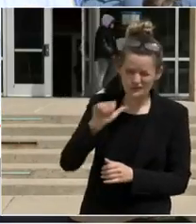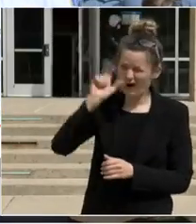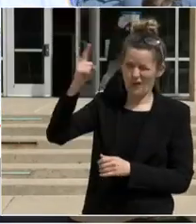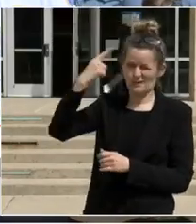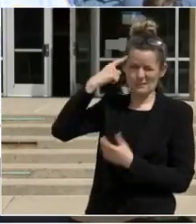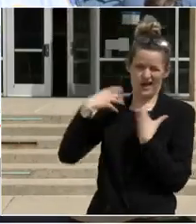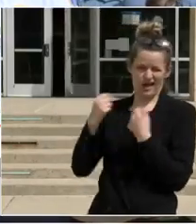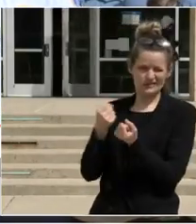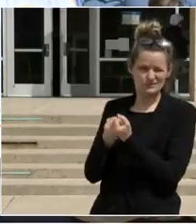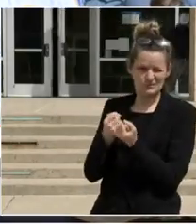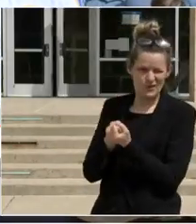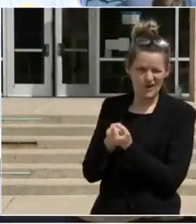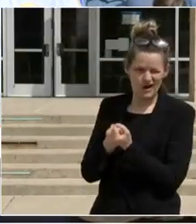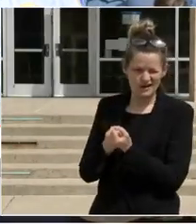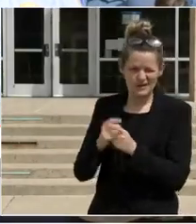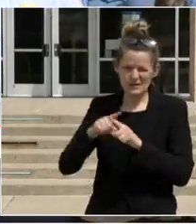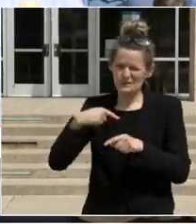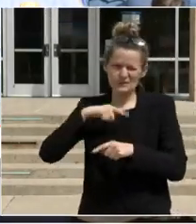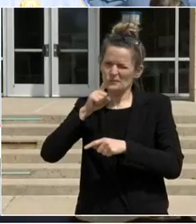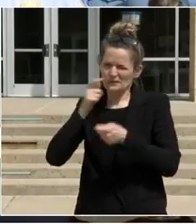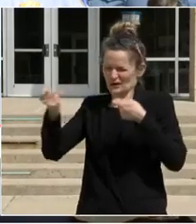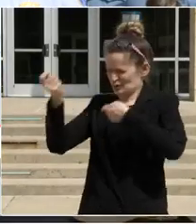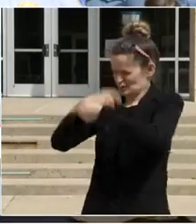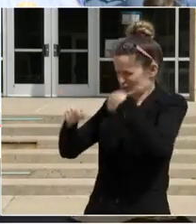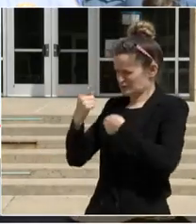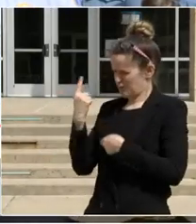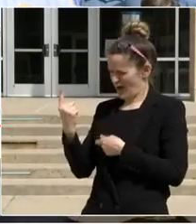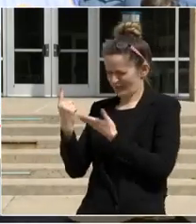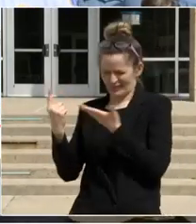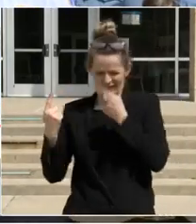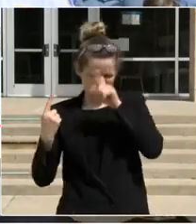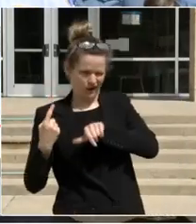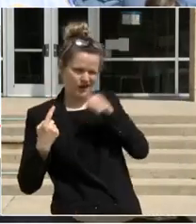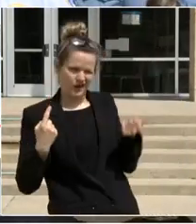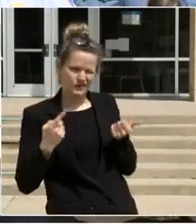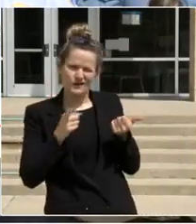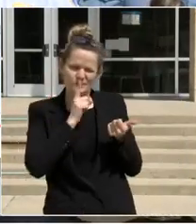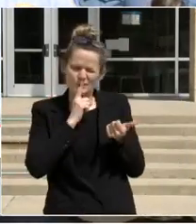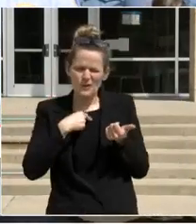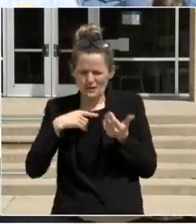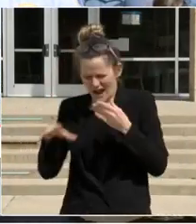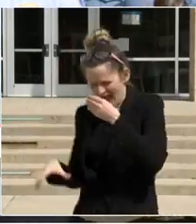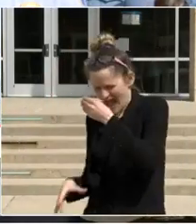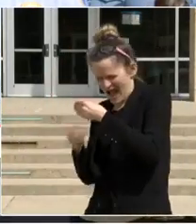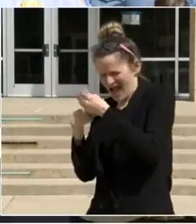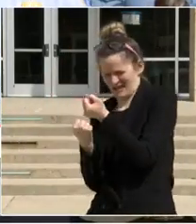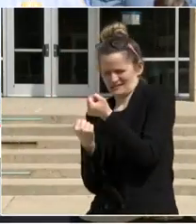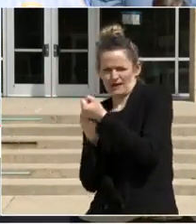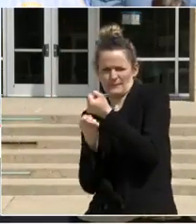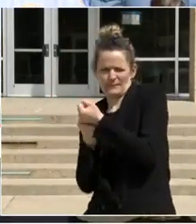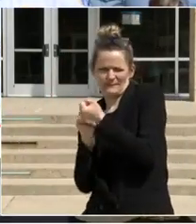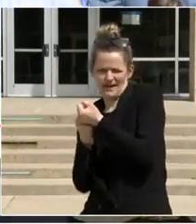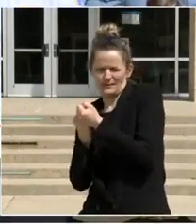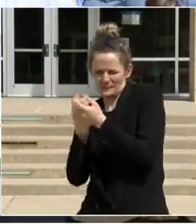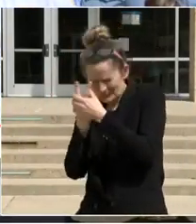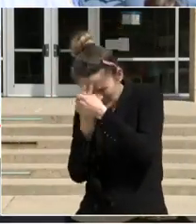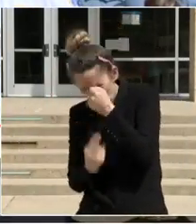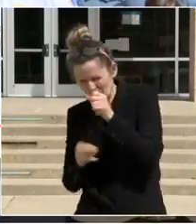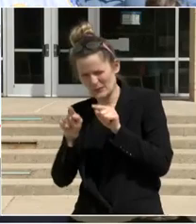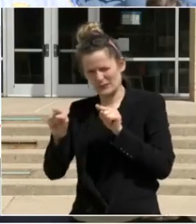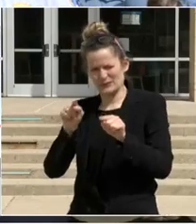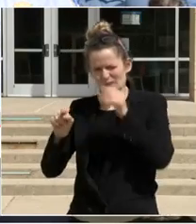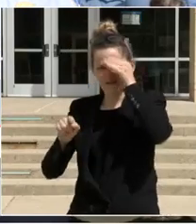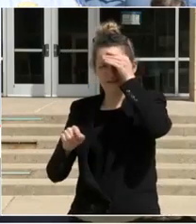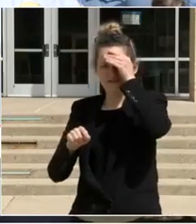trading one thing for the other, but adding both. And we are certainly focused on that. We